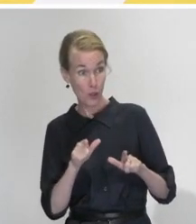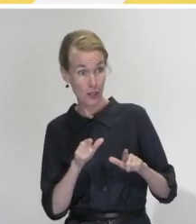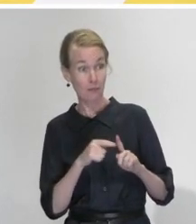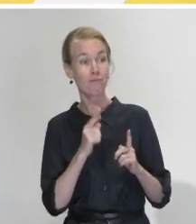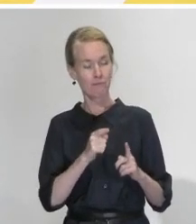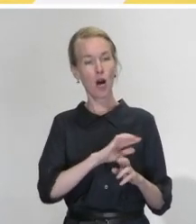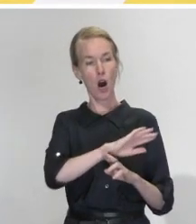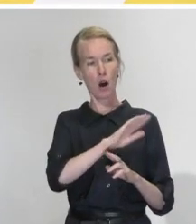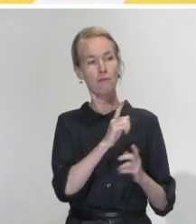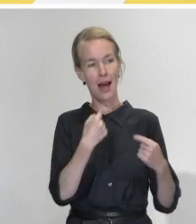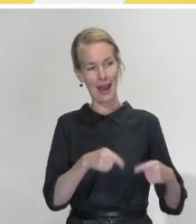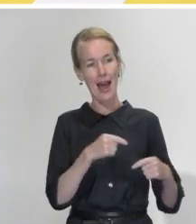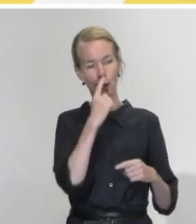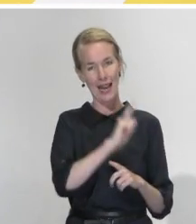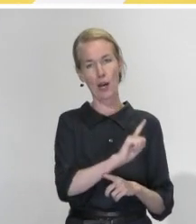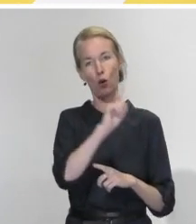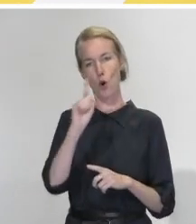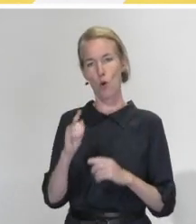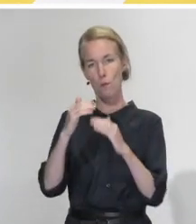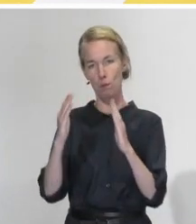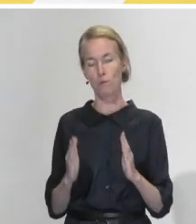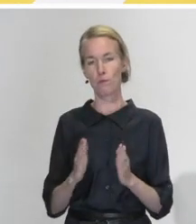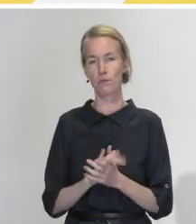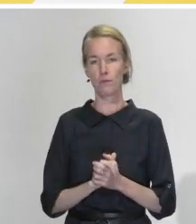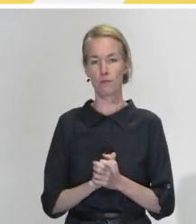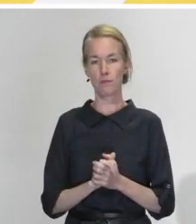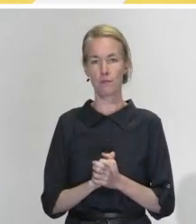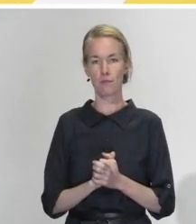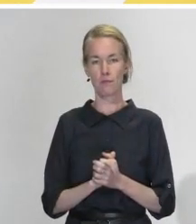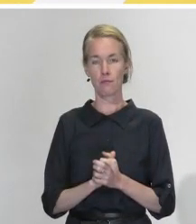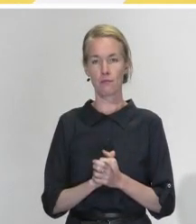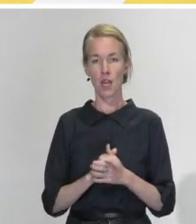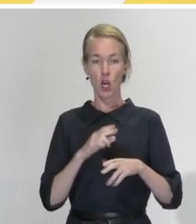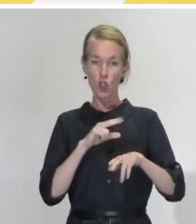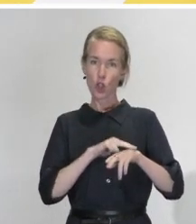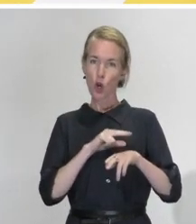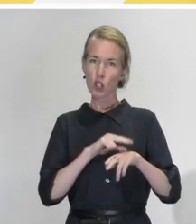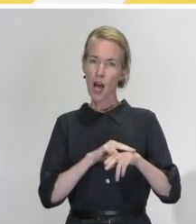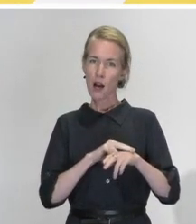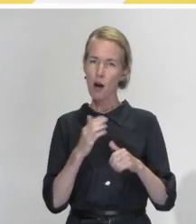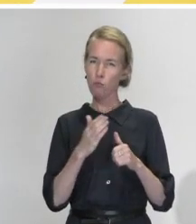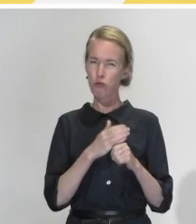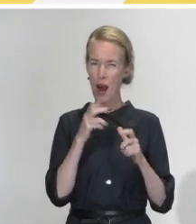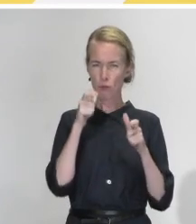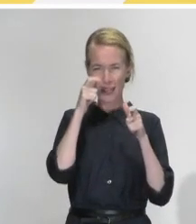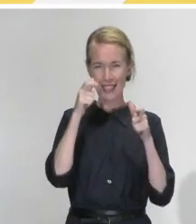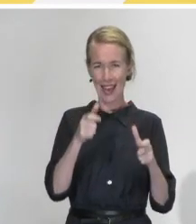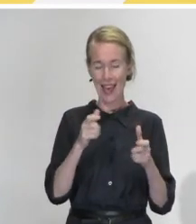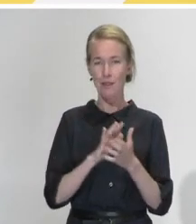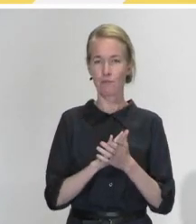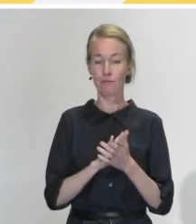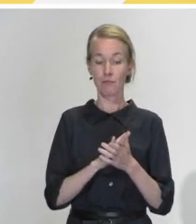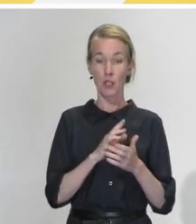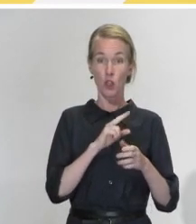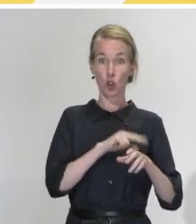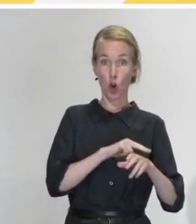Just a word then on primary care. Yesterday the Minister announced funding for primary care, including both general practice and pharmacy in the community, and I